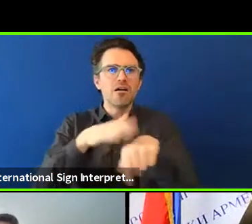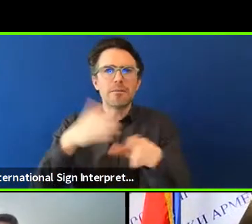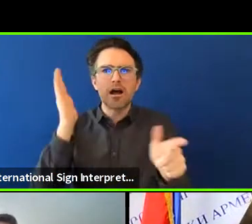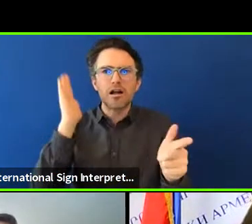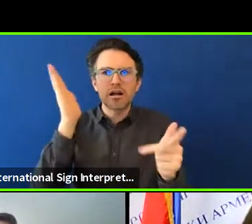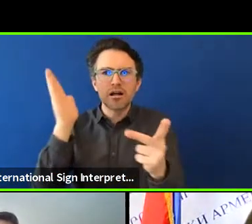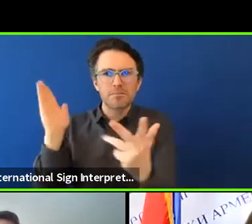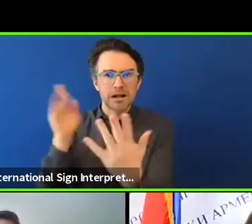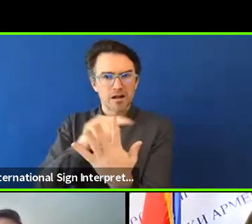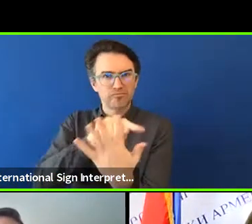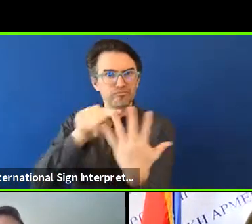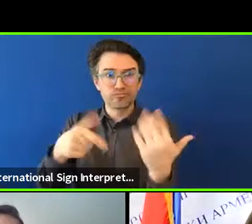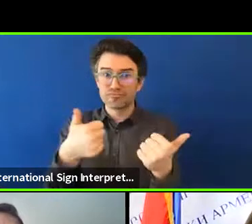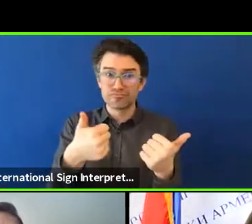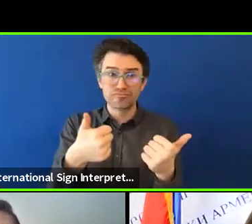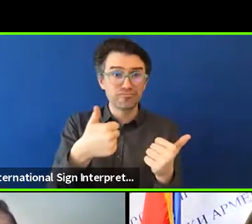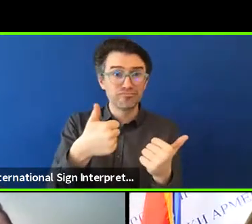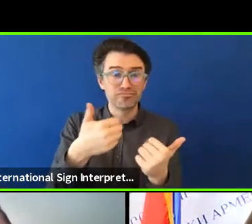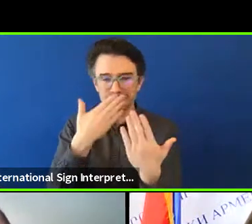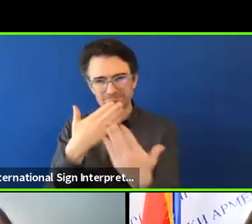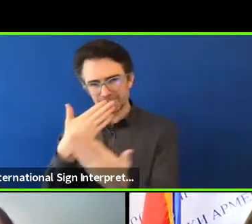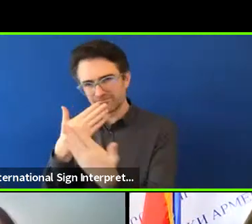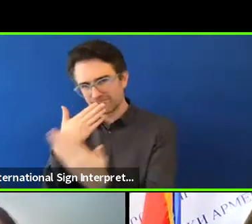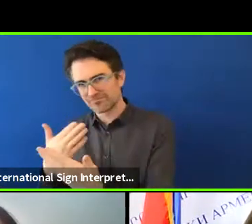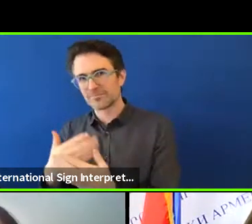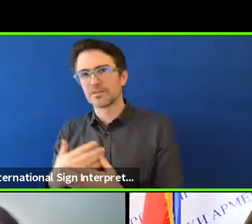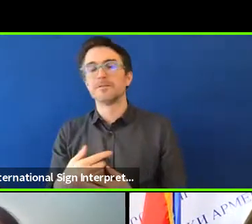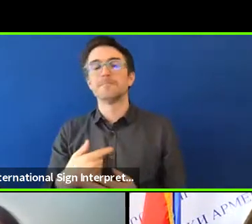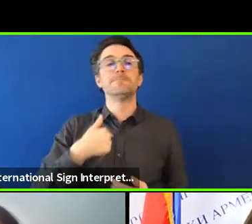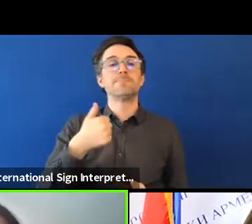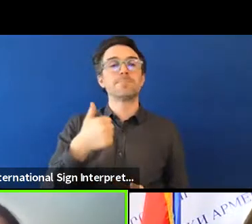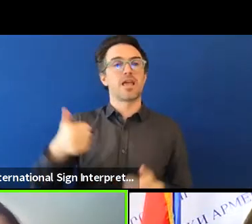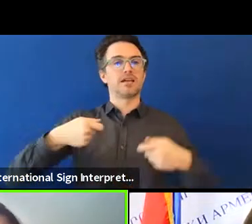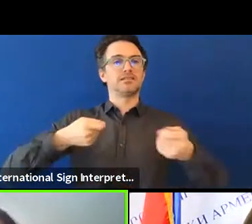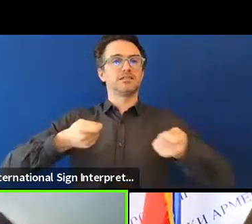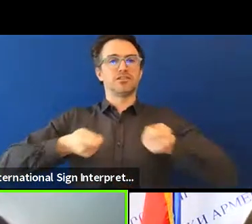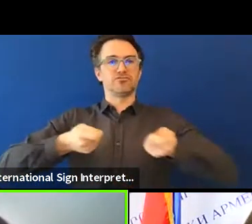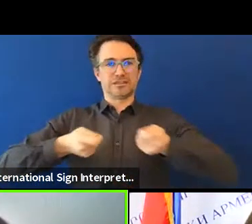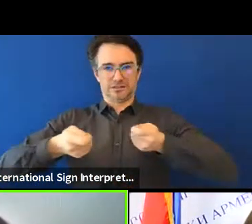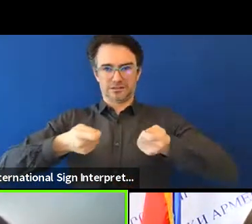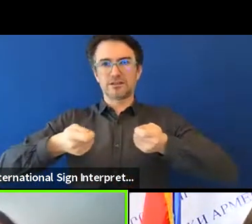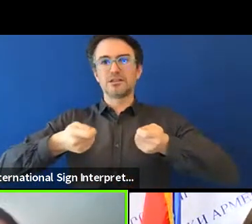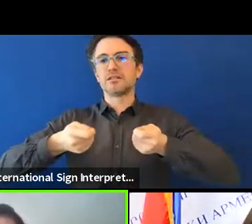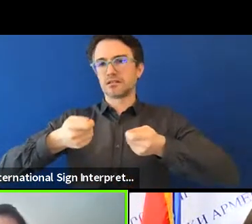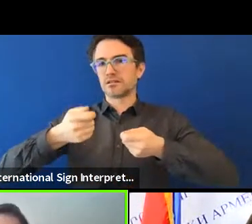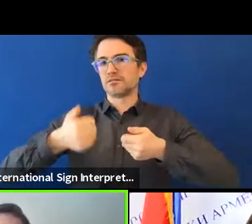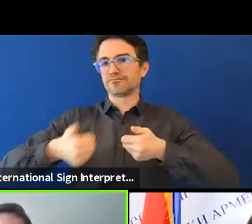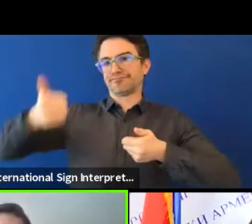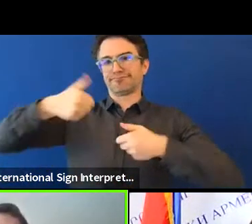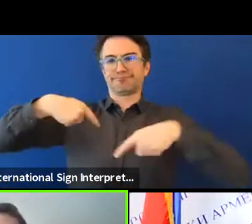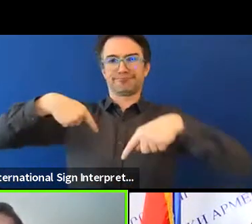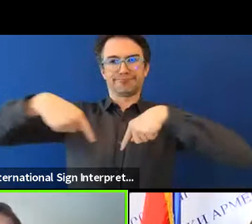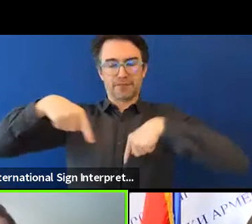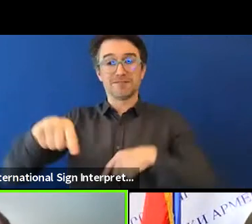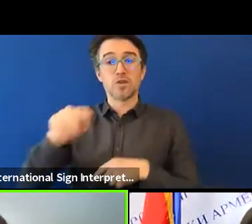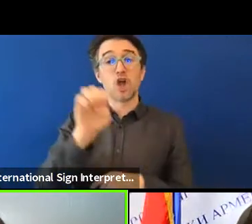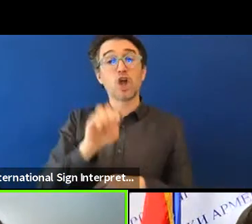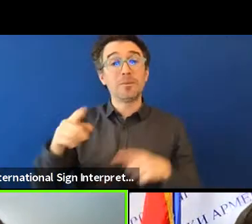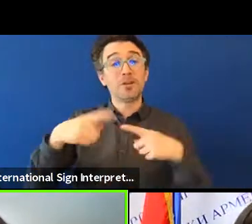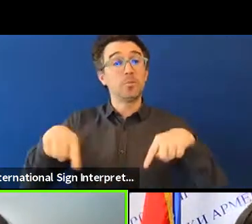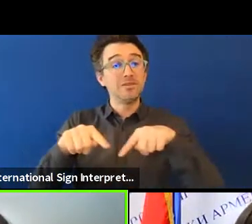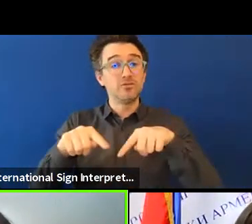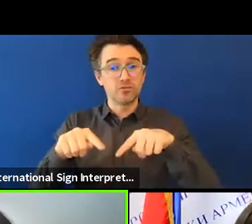I'm the director here in the European Commission, responsible for people and